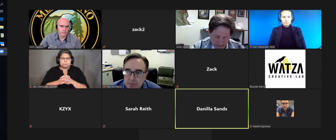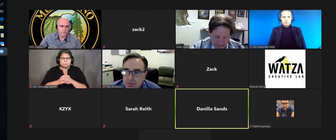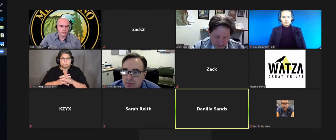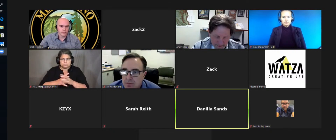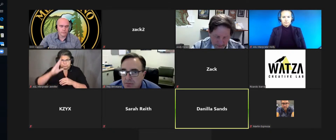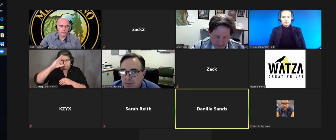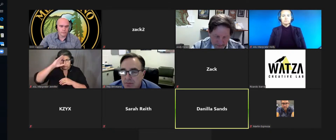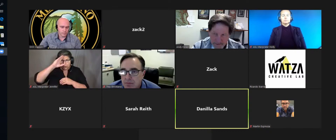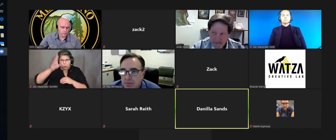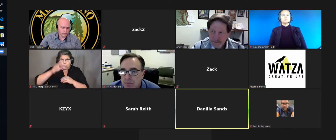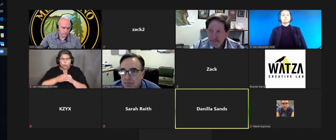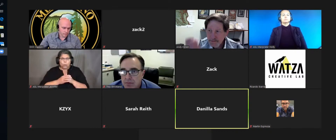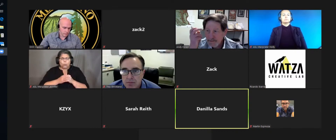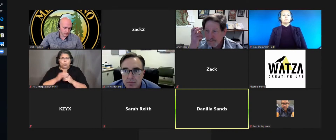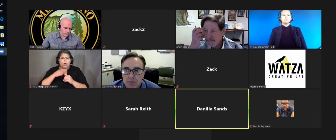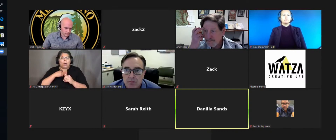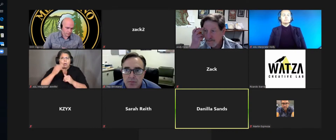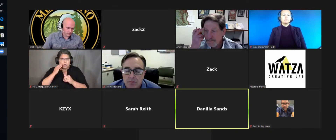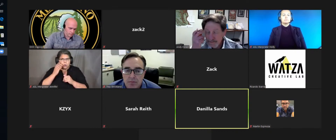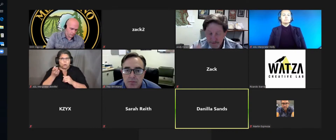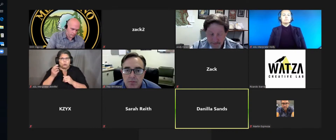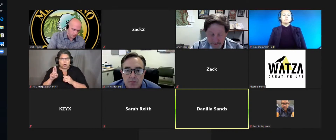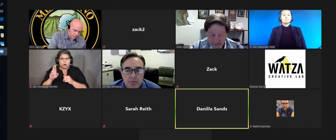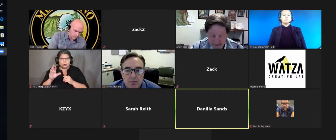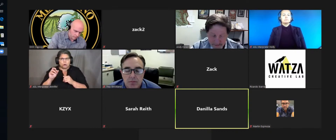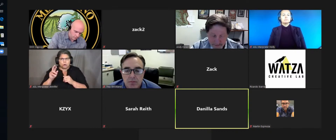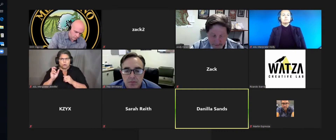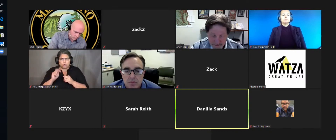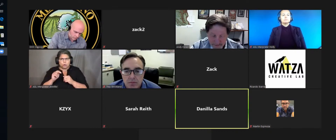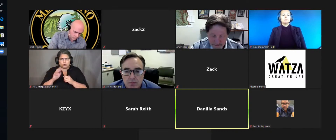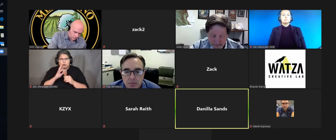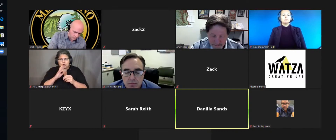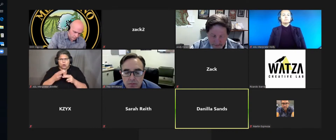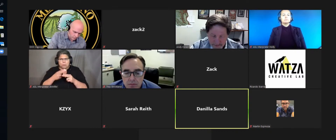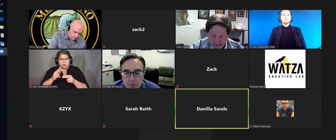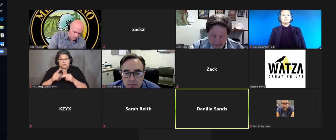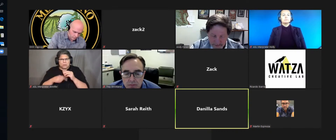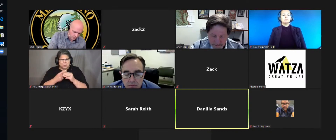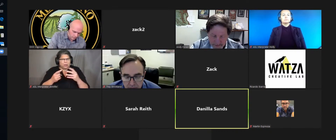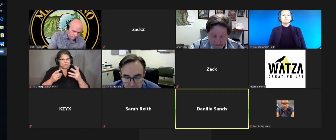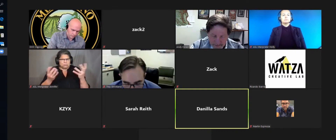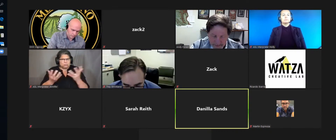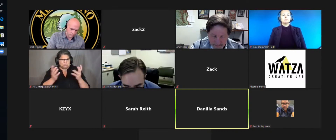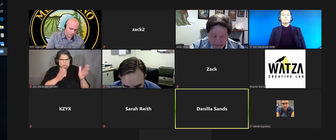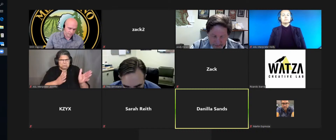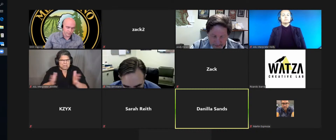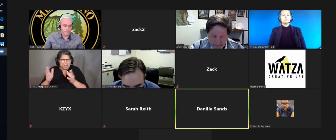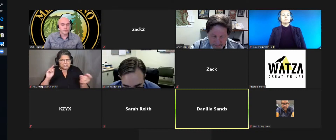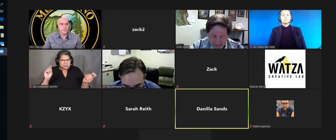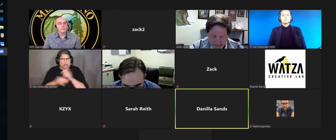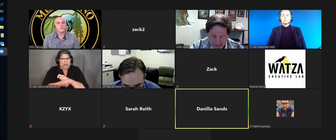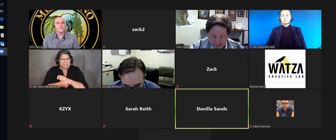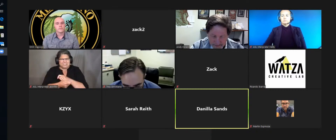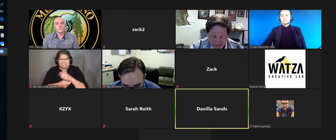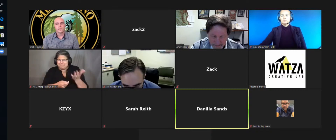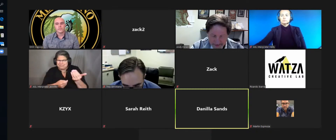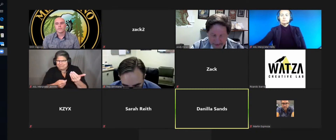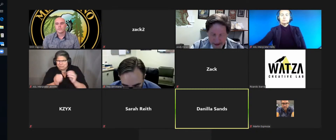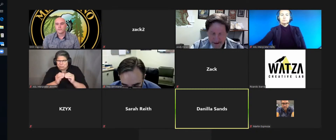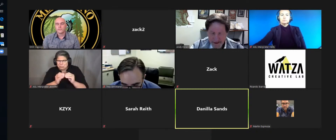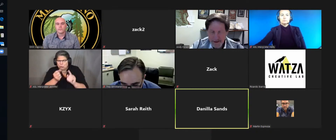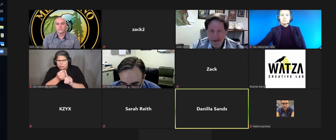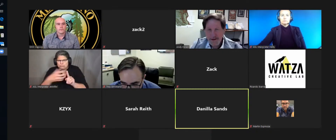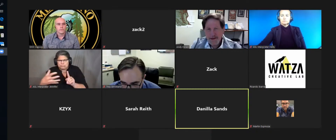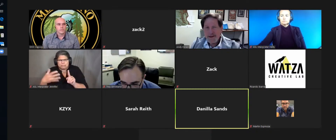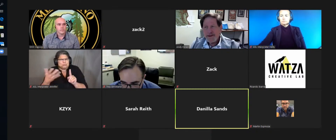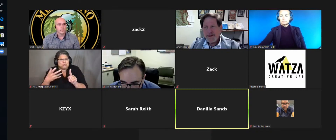Hello. I know that Dr. Coren, you touched briefly on the blueprint changing, but could you elaborate a little bit more what that will look